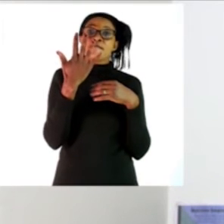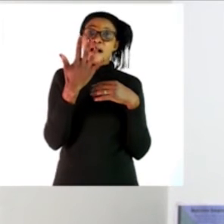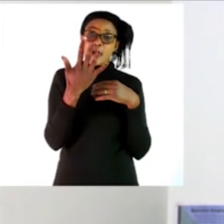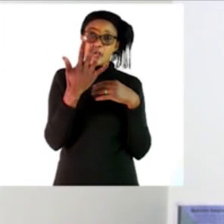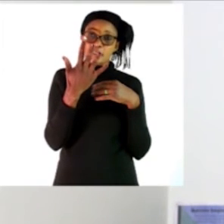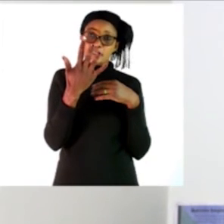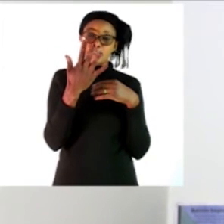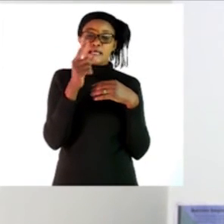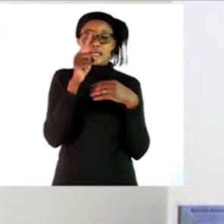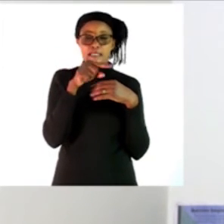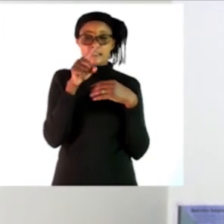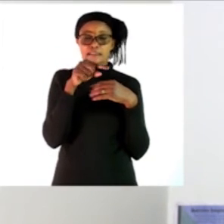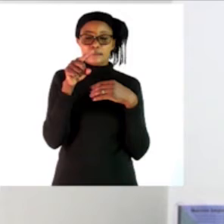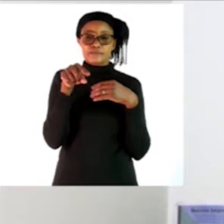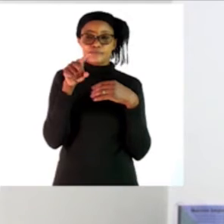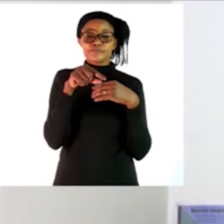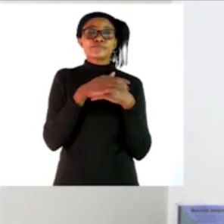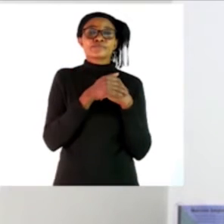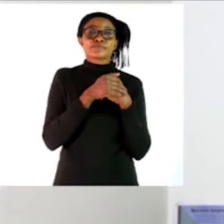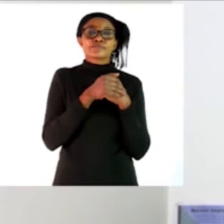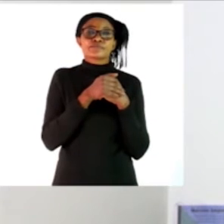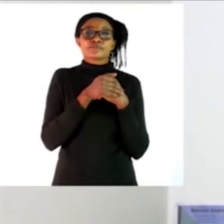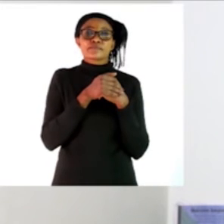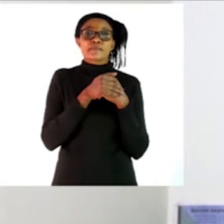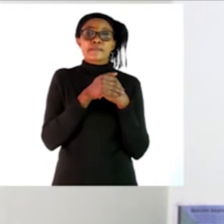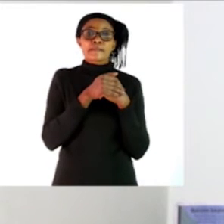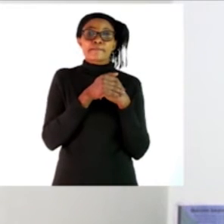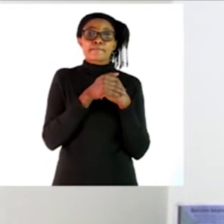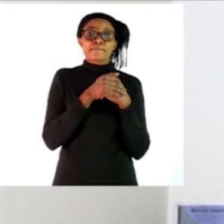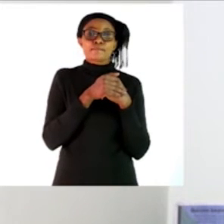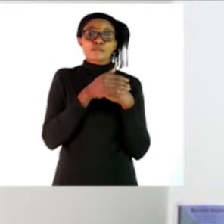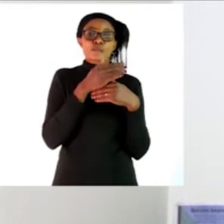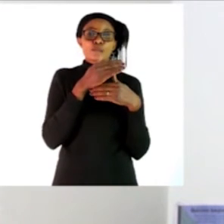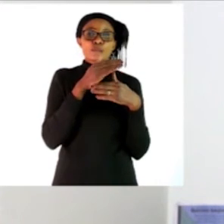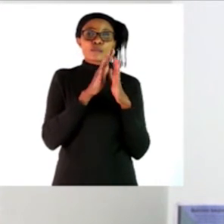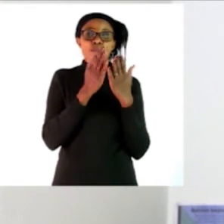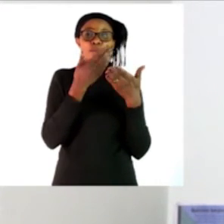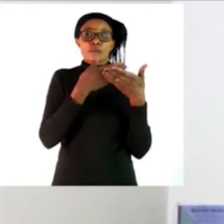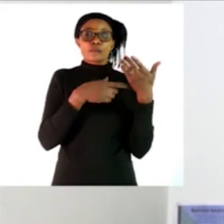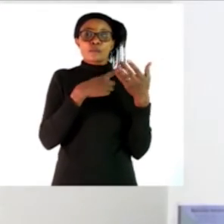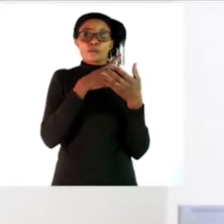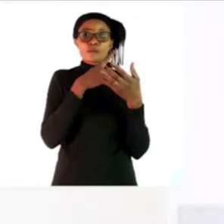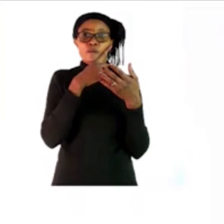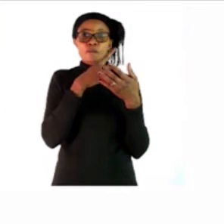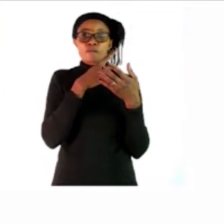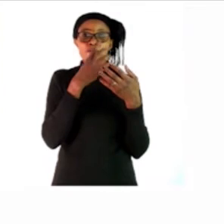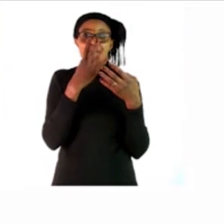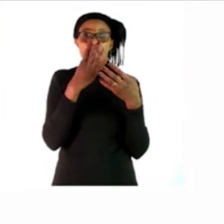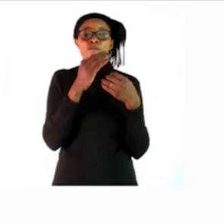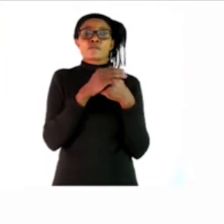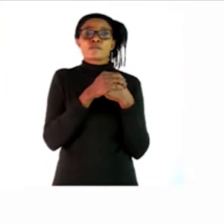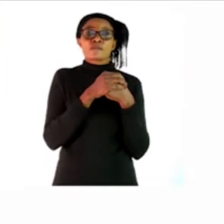5 circles. So if we go back to our page 14, we will